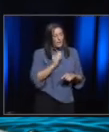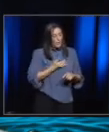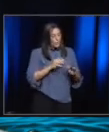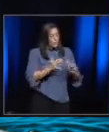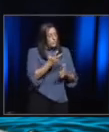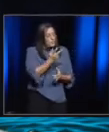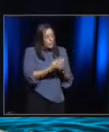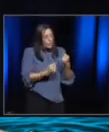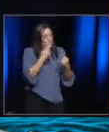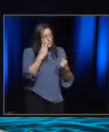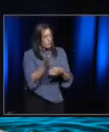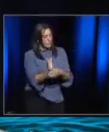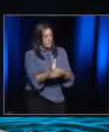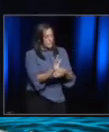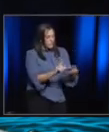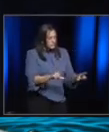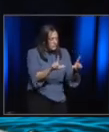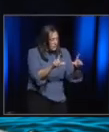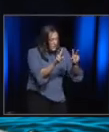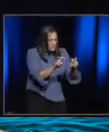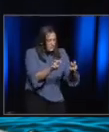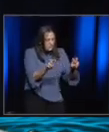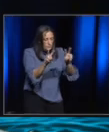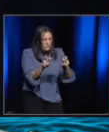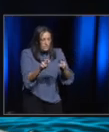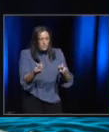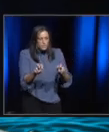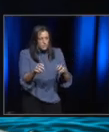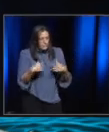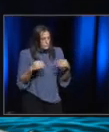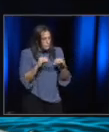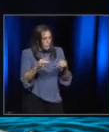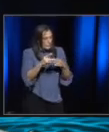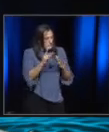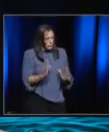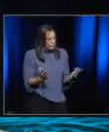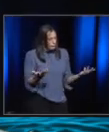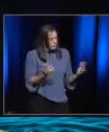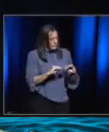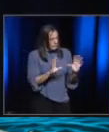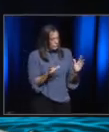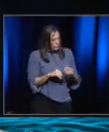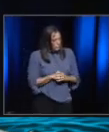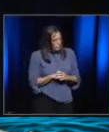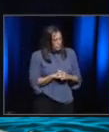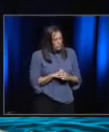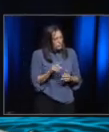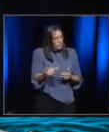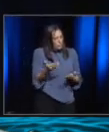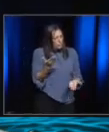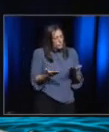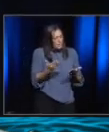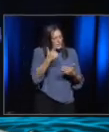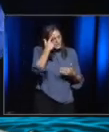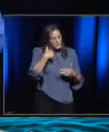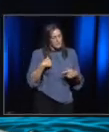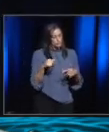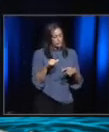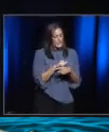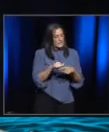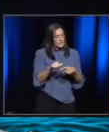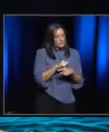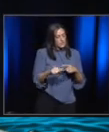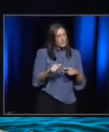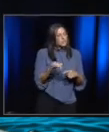frame-by-frame analysis of this synchronous behavior and found no evidence of leadership. Another possibility is entrainment. And entrainment is when,